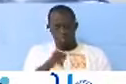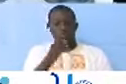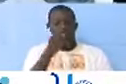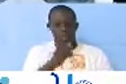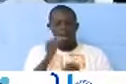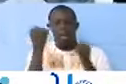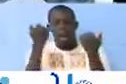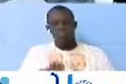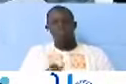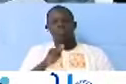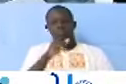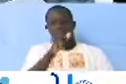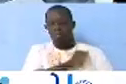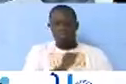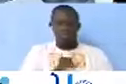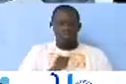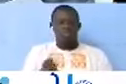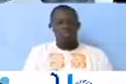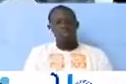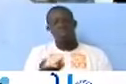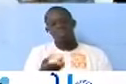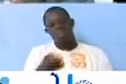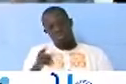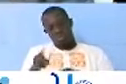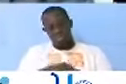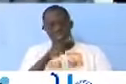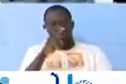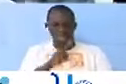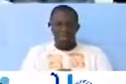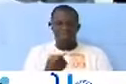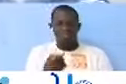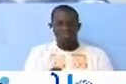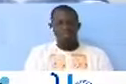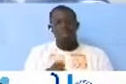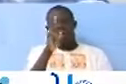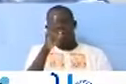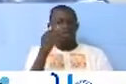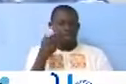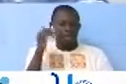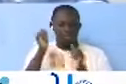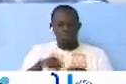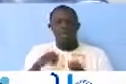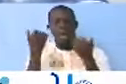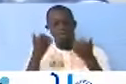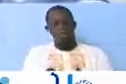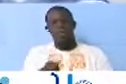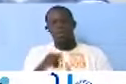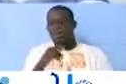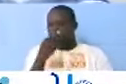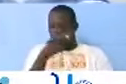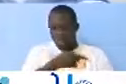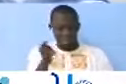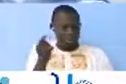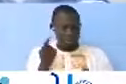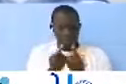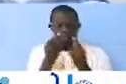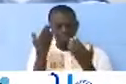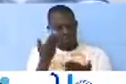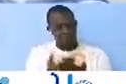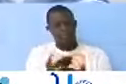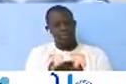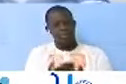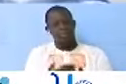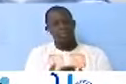will make it happen for us. It will take time, but a day will come, all of this will come to an